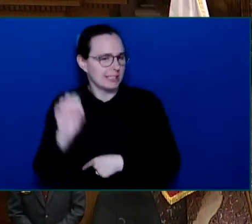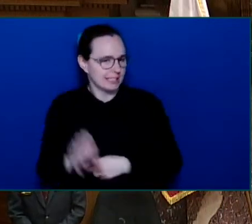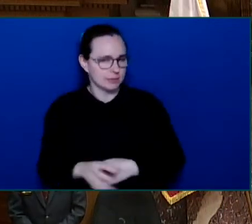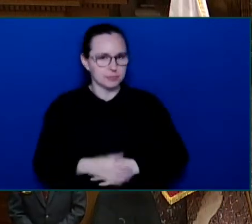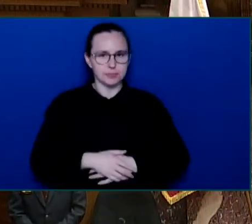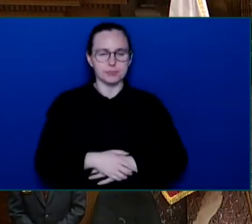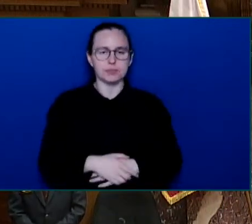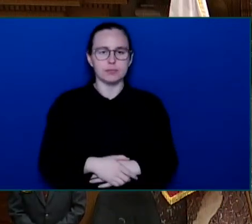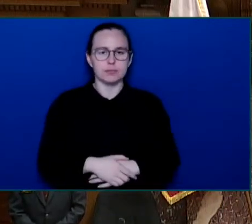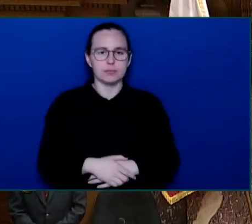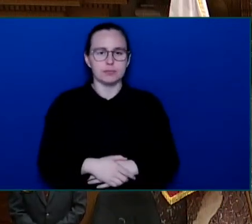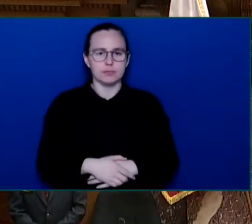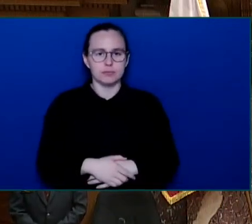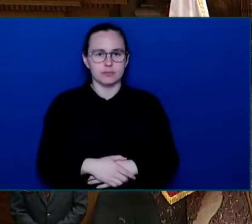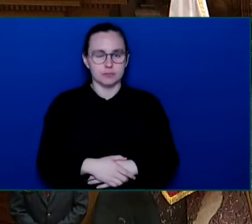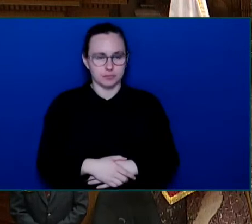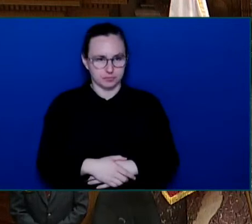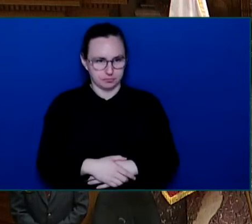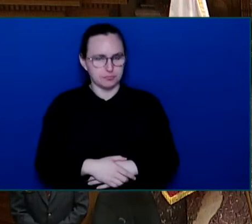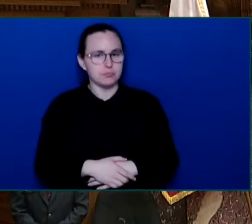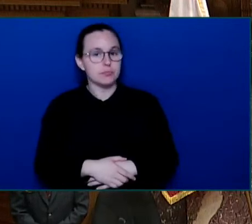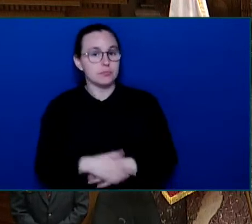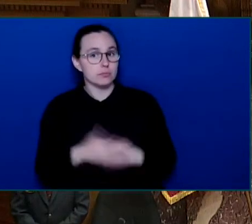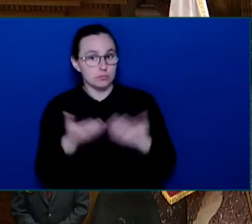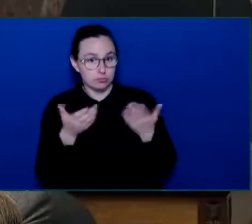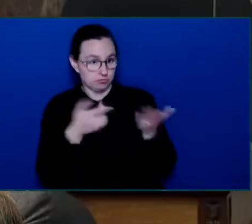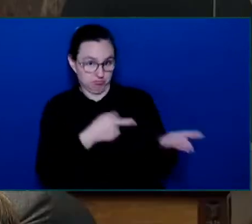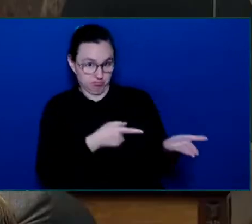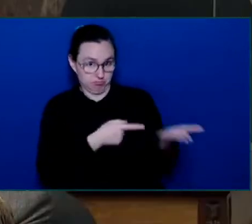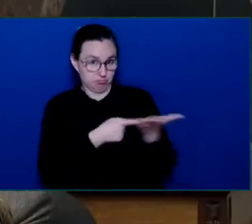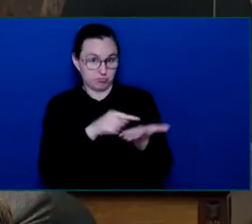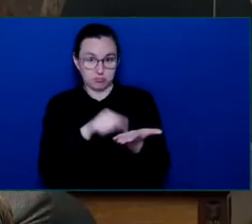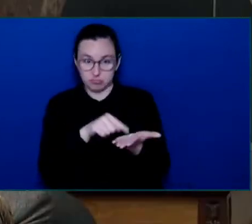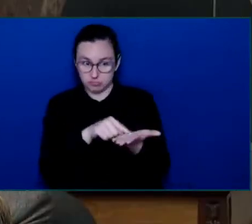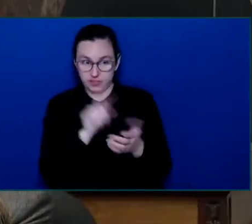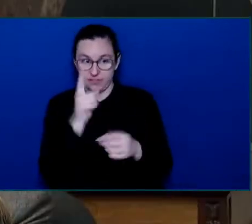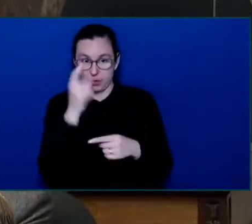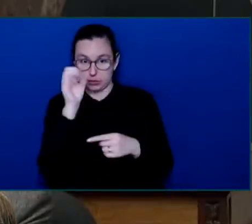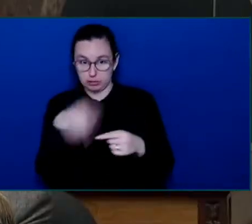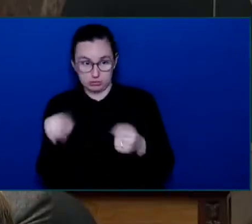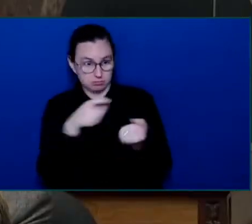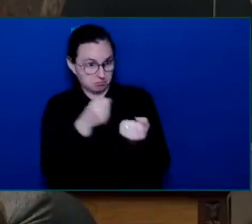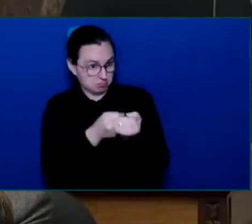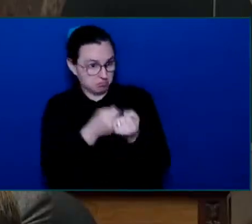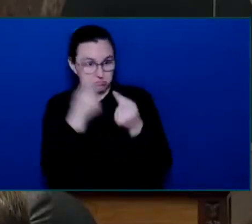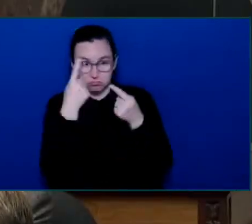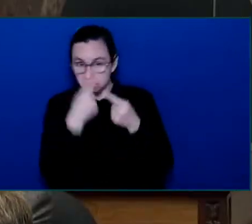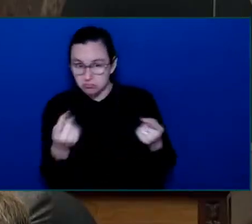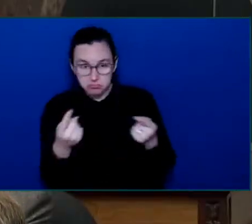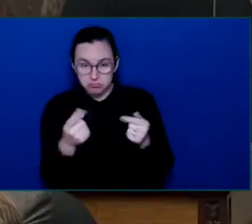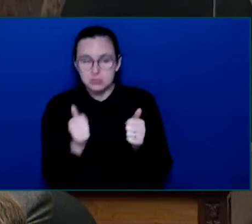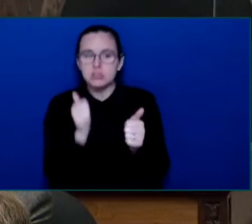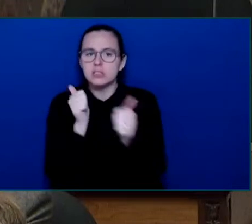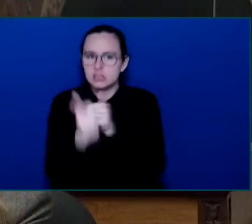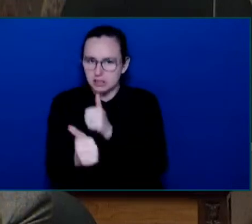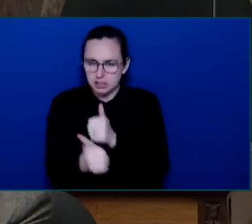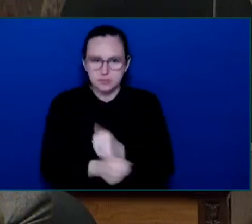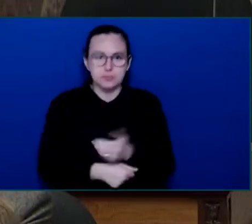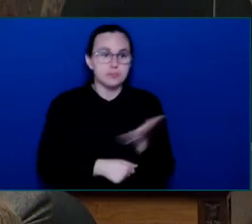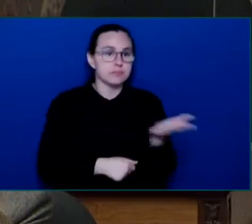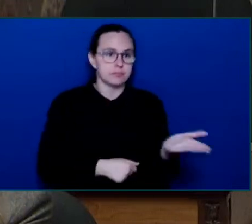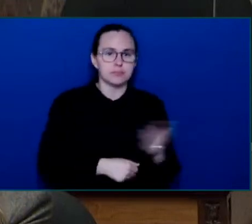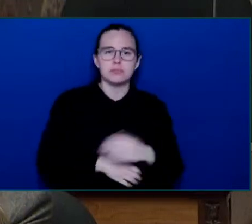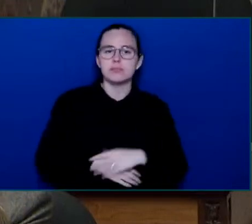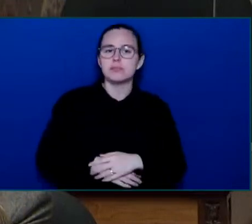aye. Aye. Opposed? Motion carried. Minister. Mr. Speaker, I move that the bill be placed on the orders of the day for second reading at the next sitting of the